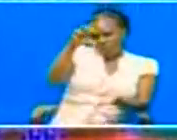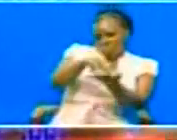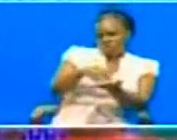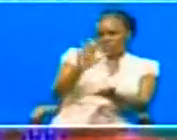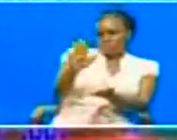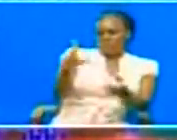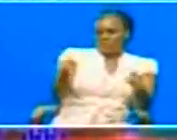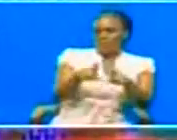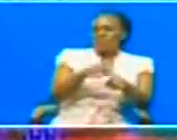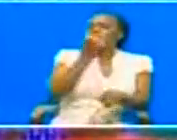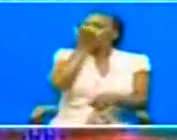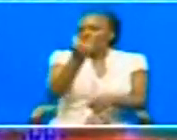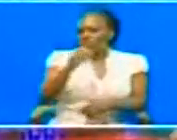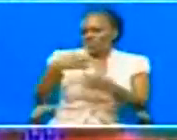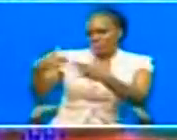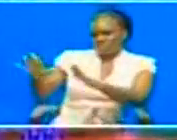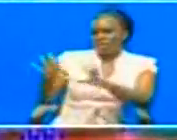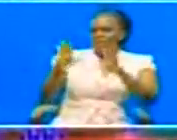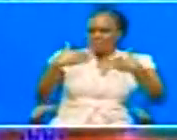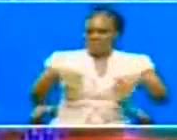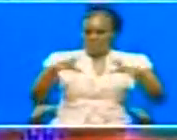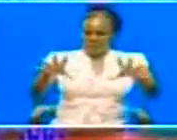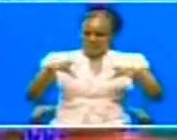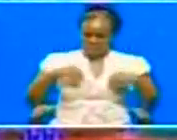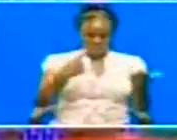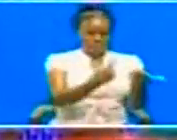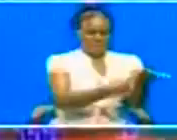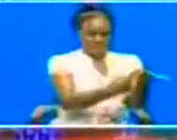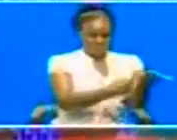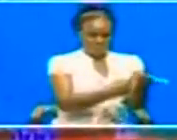as the ignorance is banished and people accept people with albinism